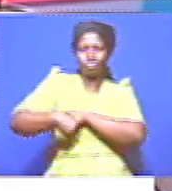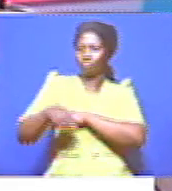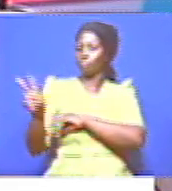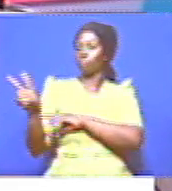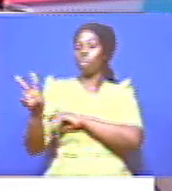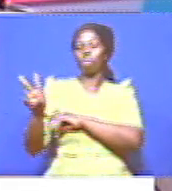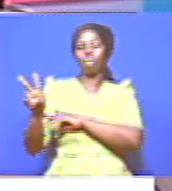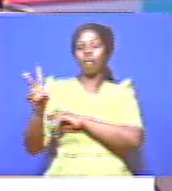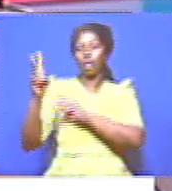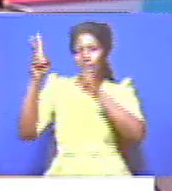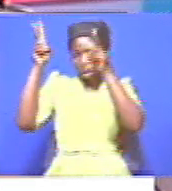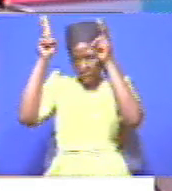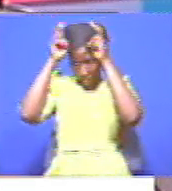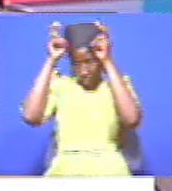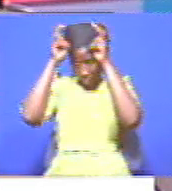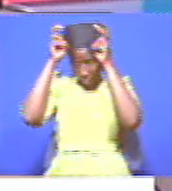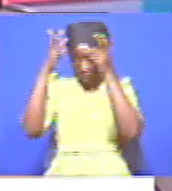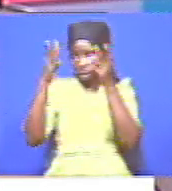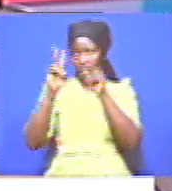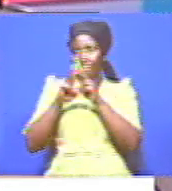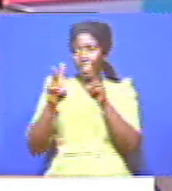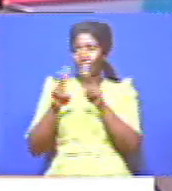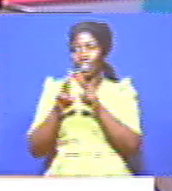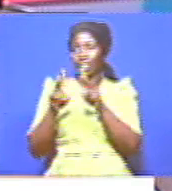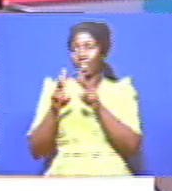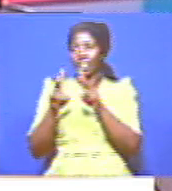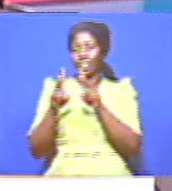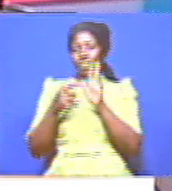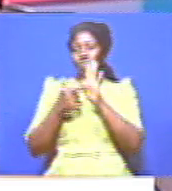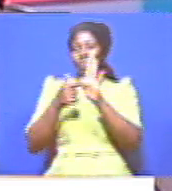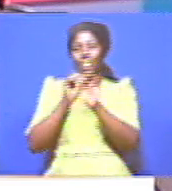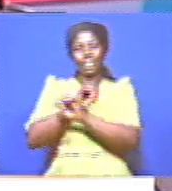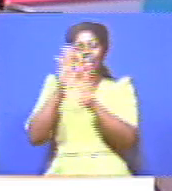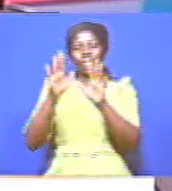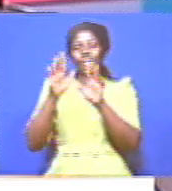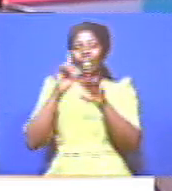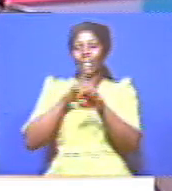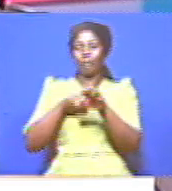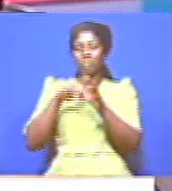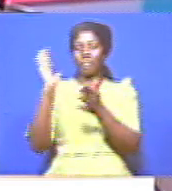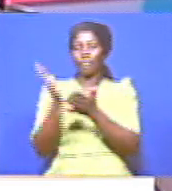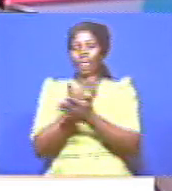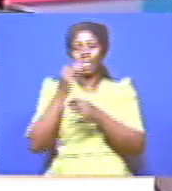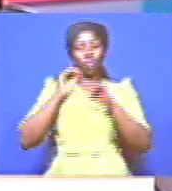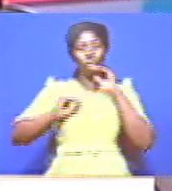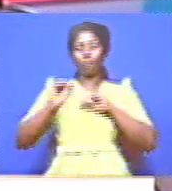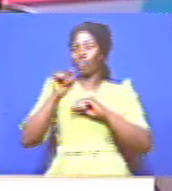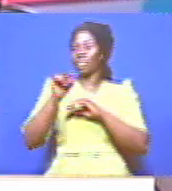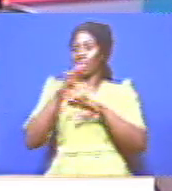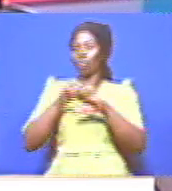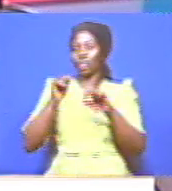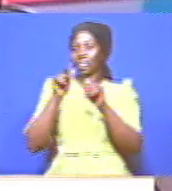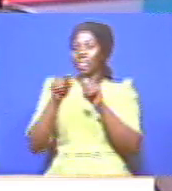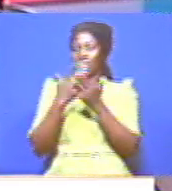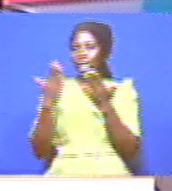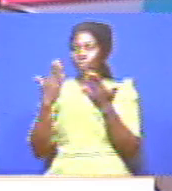as mm-hmm. the taker. And it is very, very well actually articulated that the fight against corruption is a calling, and that's some of the things that